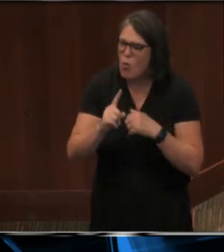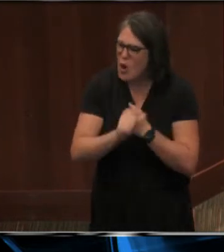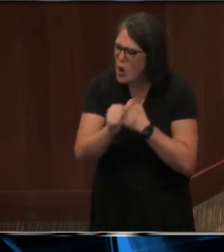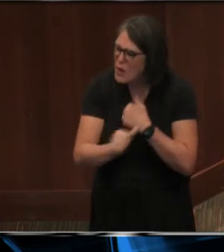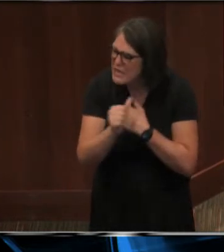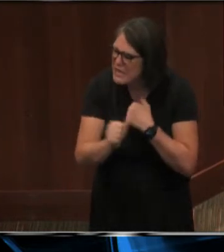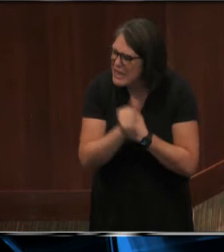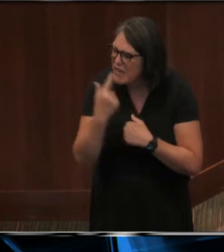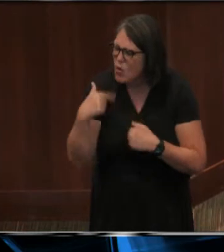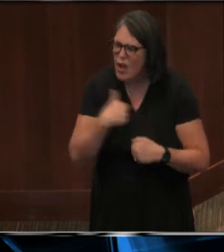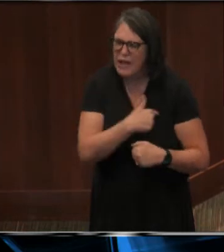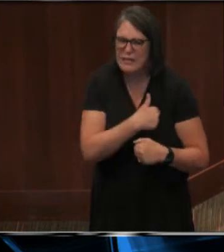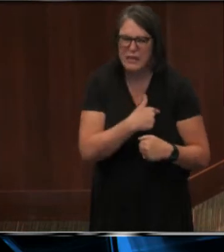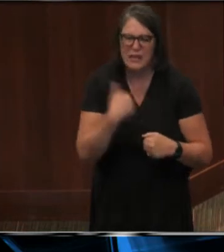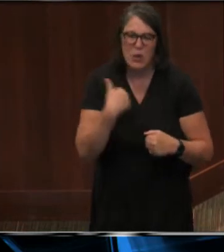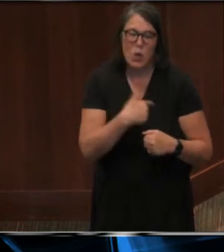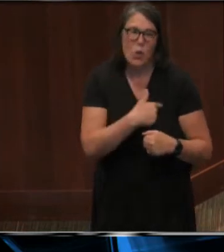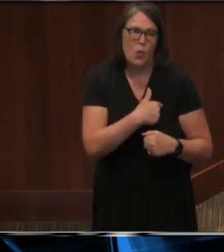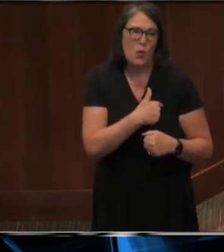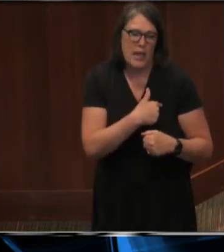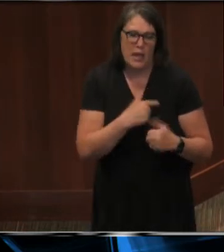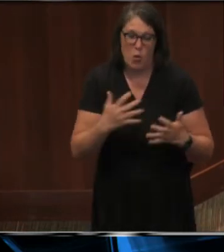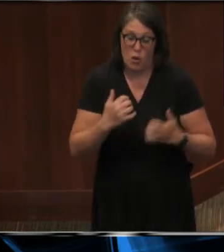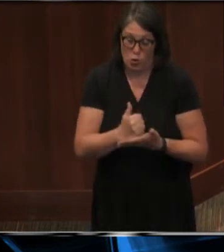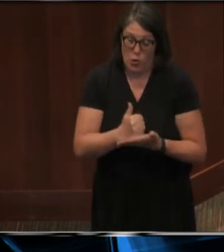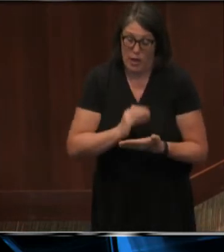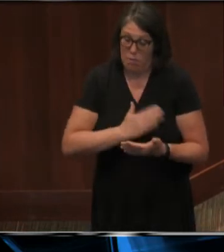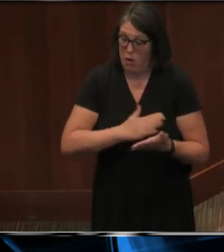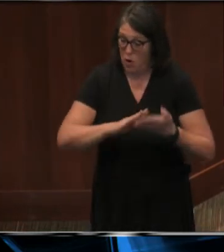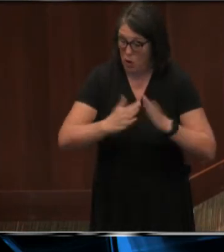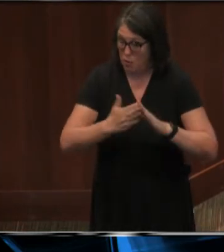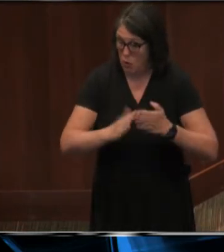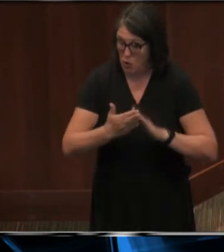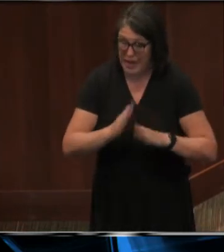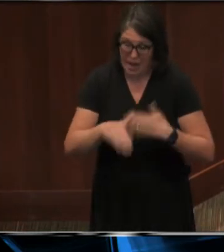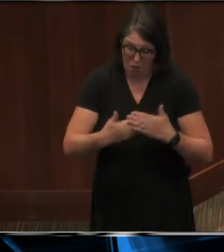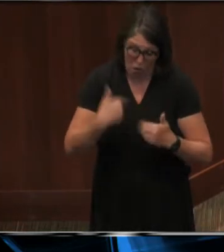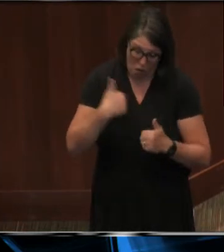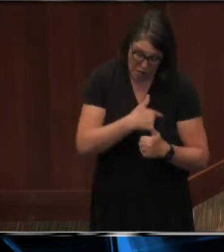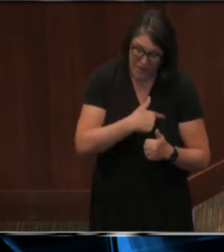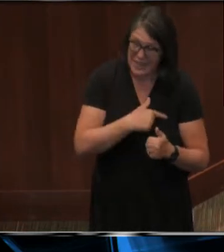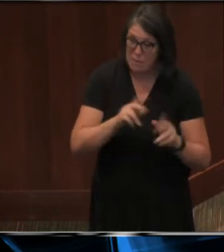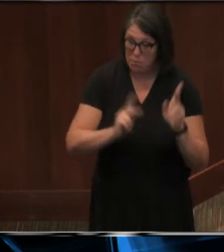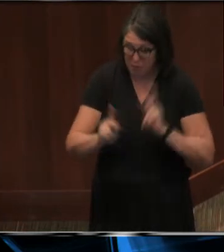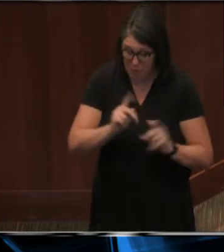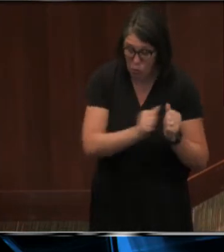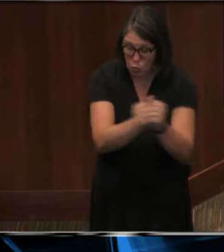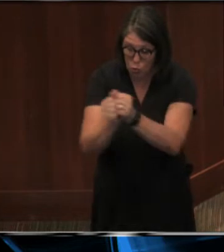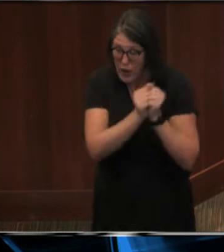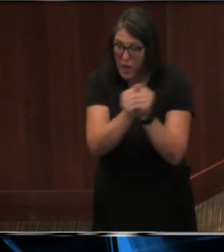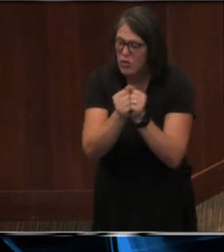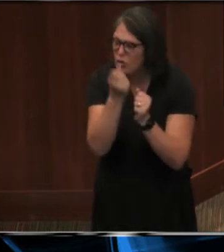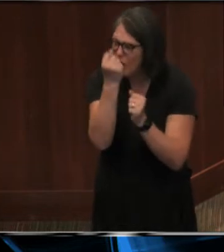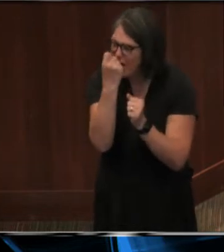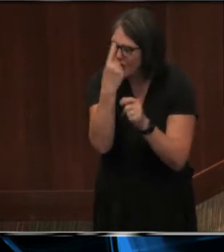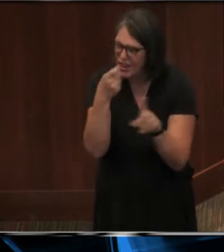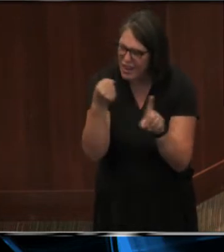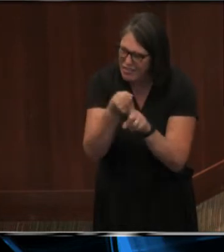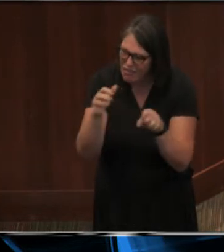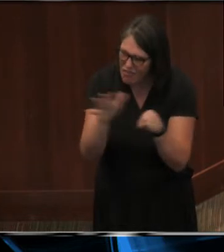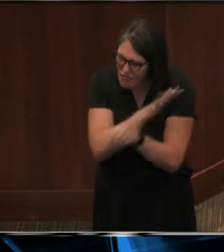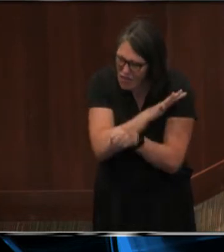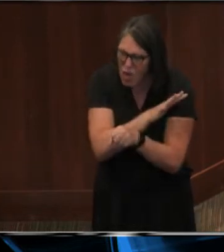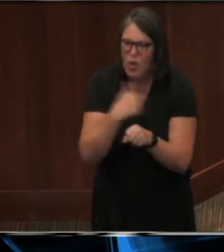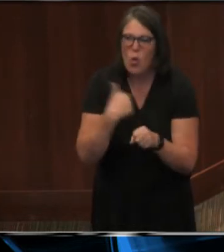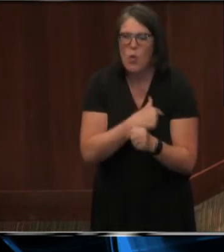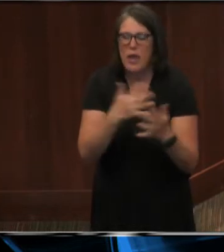so we are really working on helping our community and all of us as individuals to understand some of those implications. We're still wanting you to